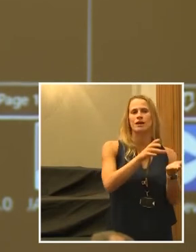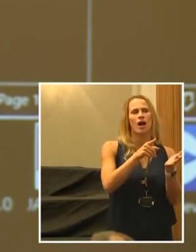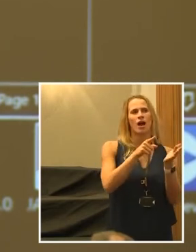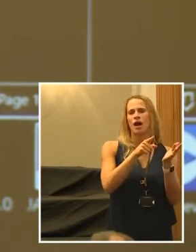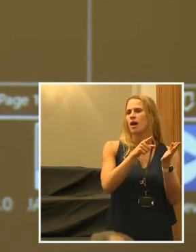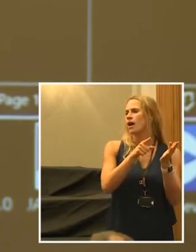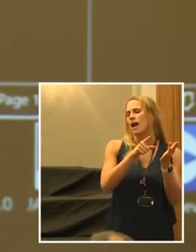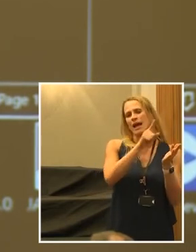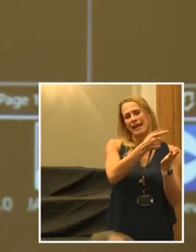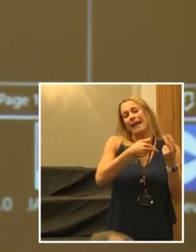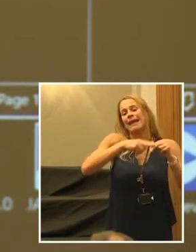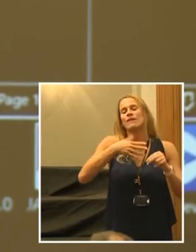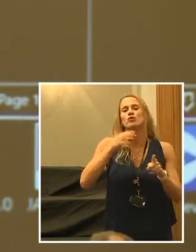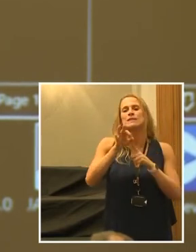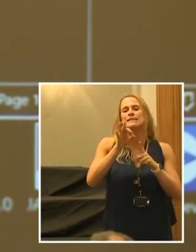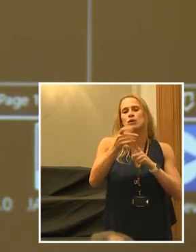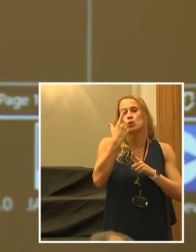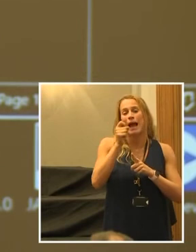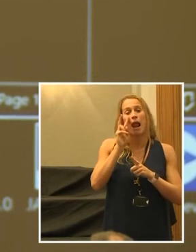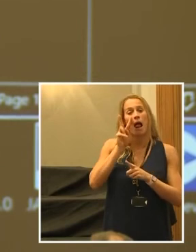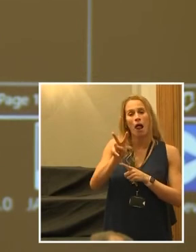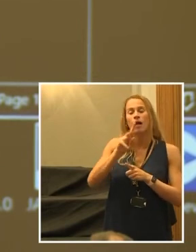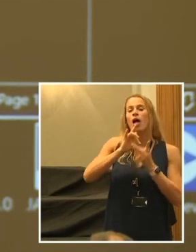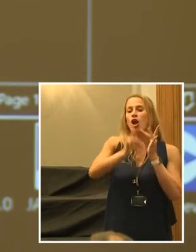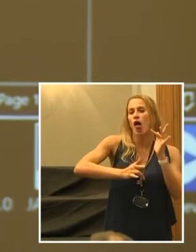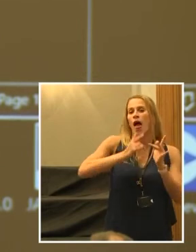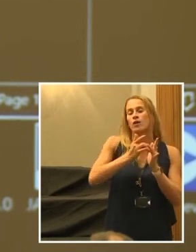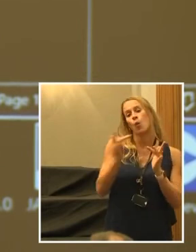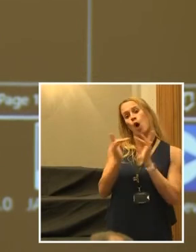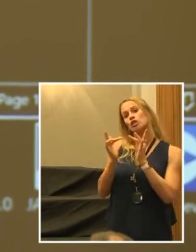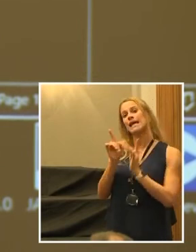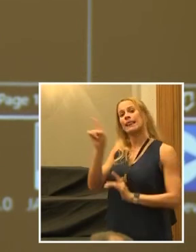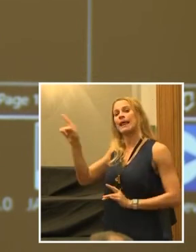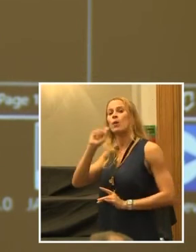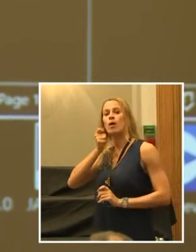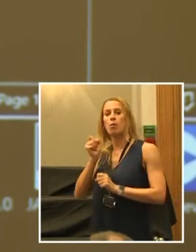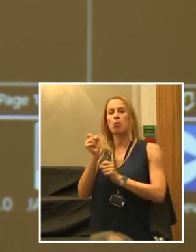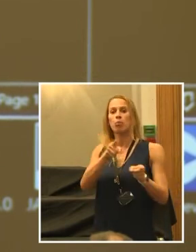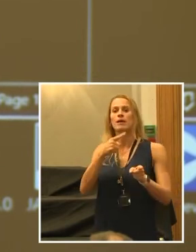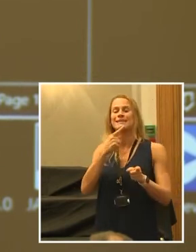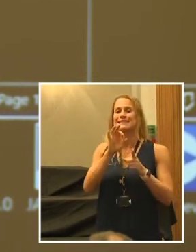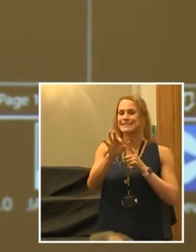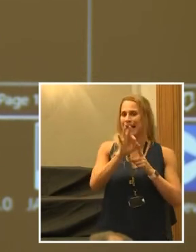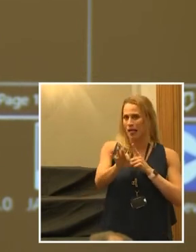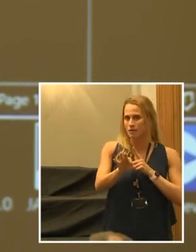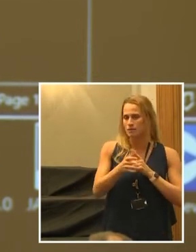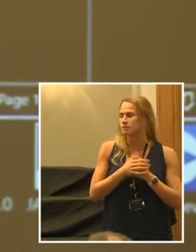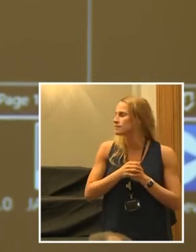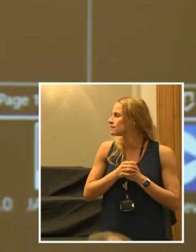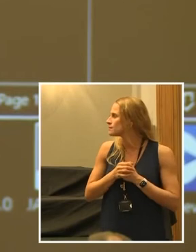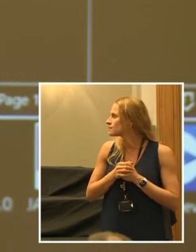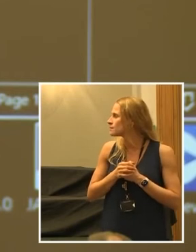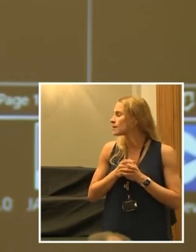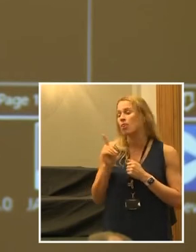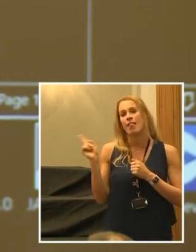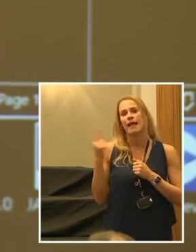T Tango S Sierra V Victor I India P Papa. It's vip.org. And